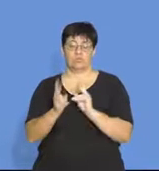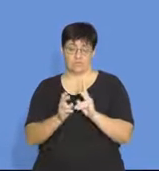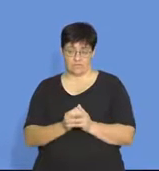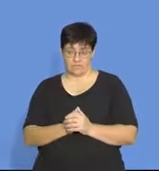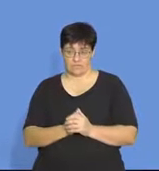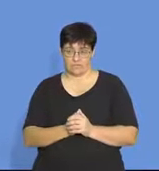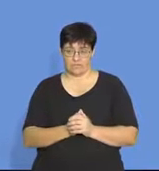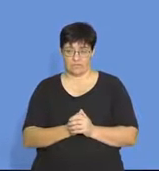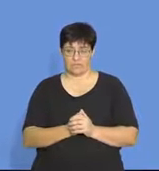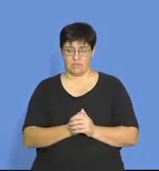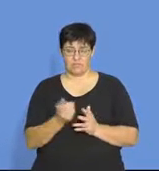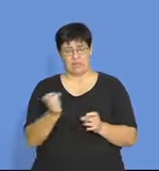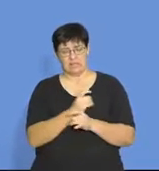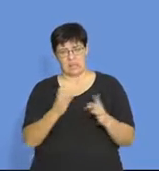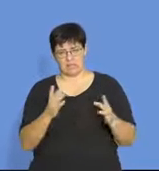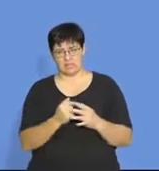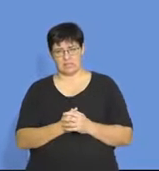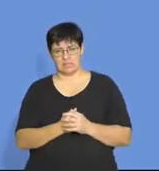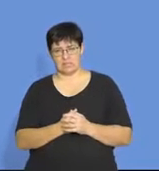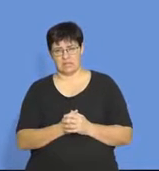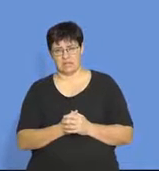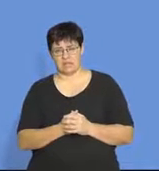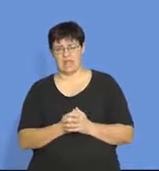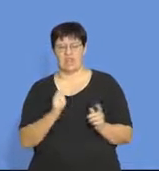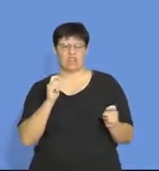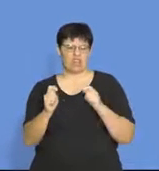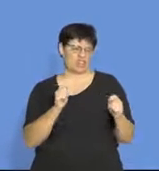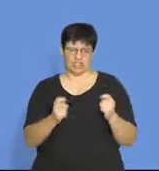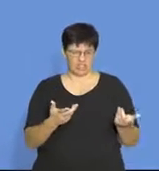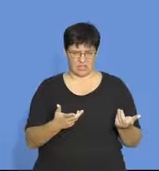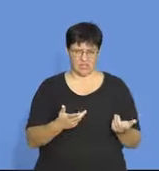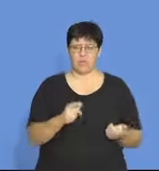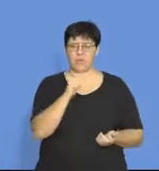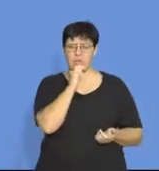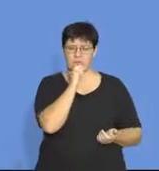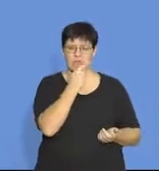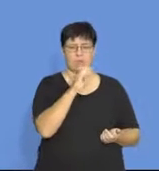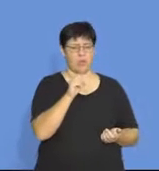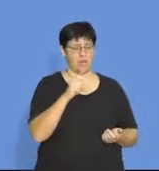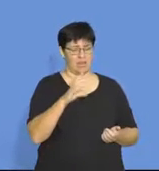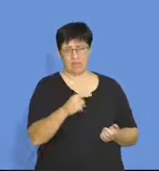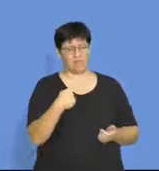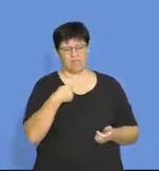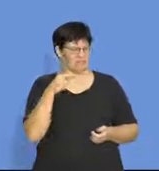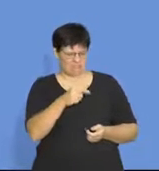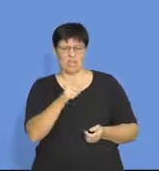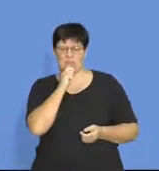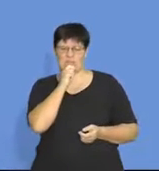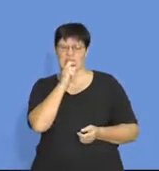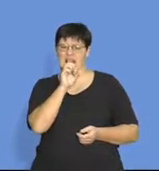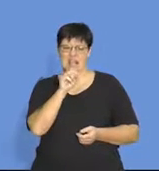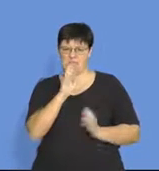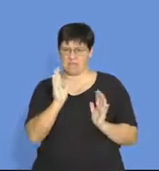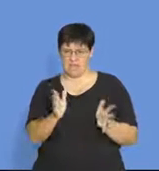we started with this, I kind of added some spice there and I used the hyperbolic, but with this I'll just use the